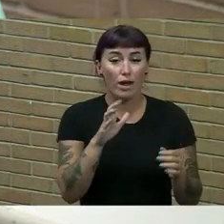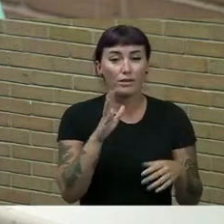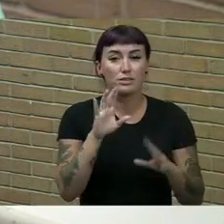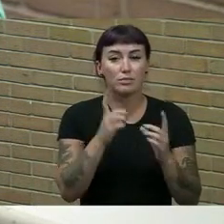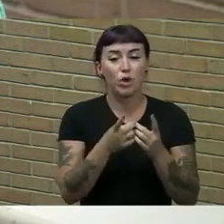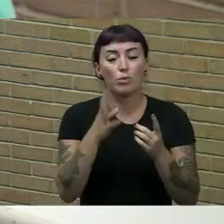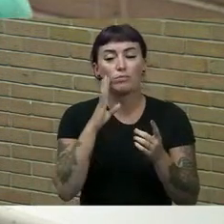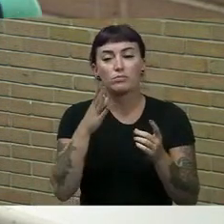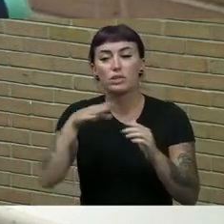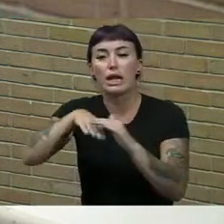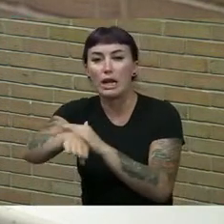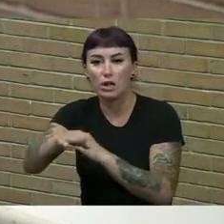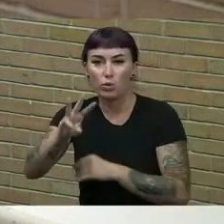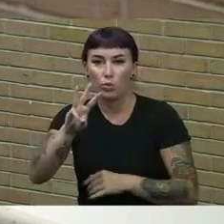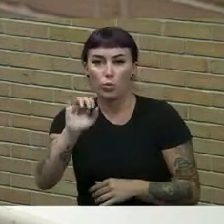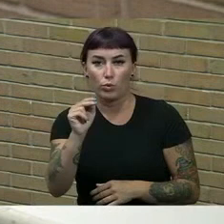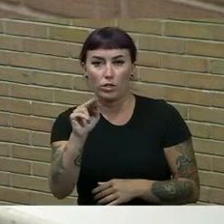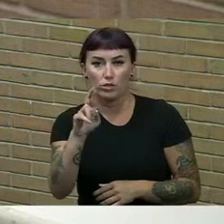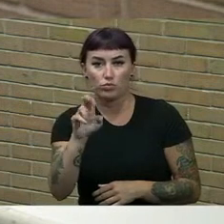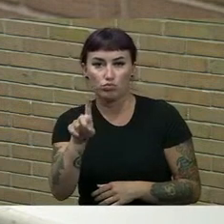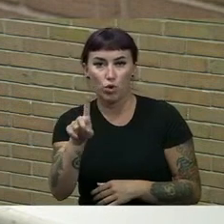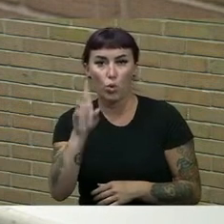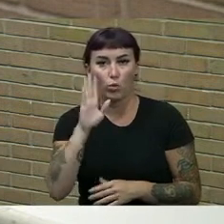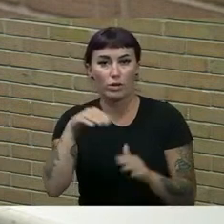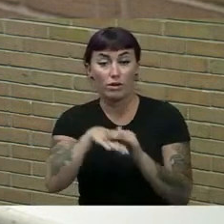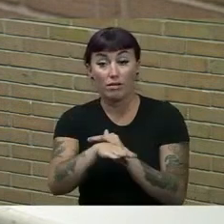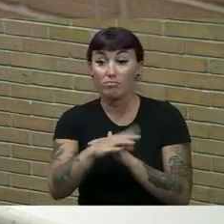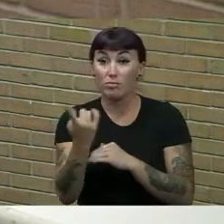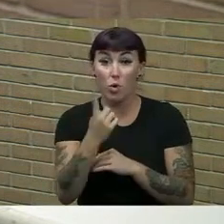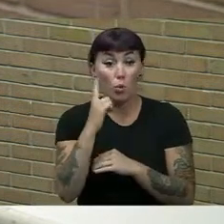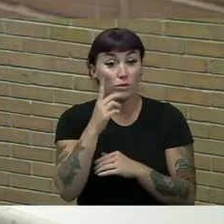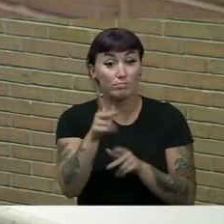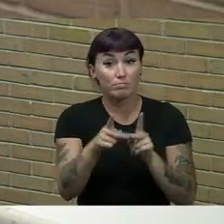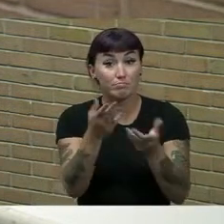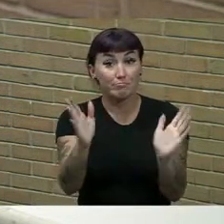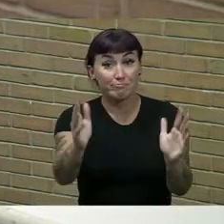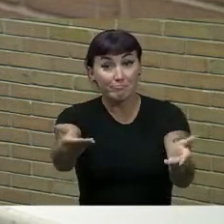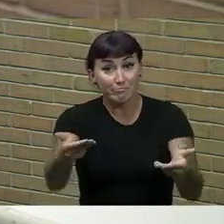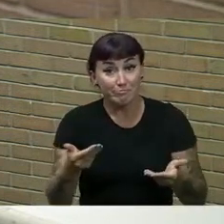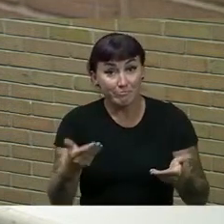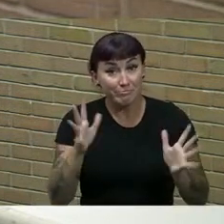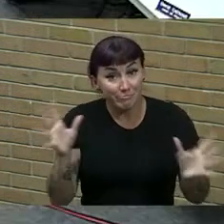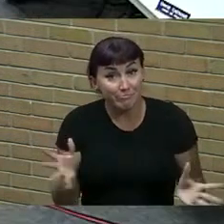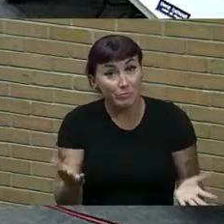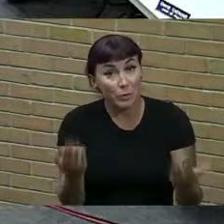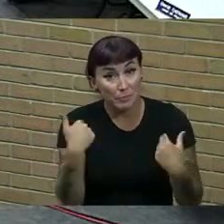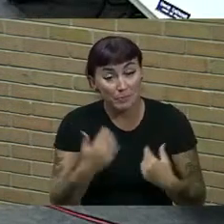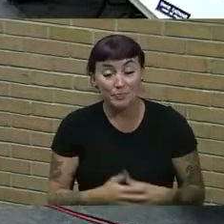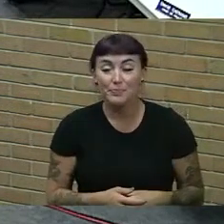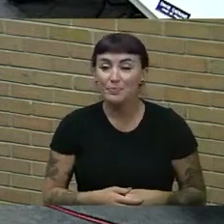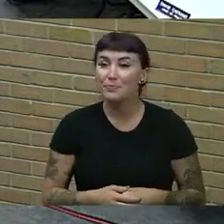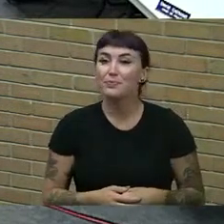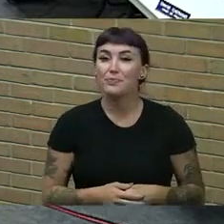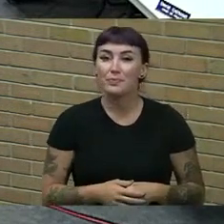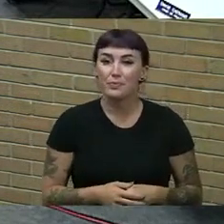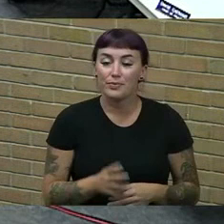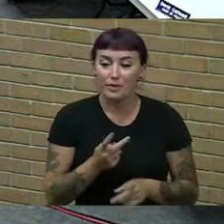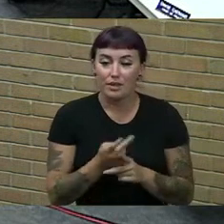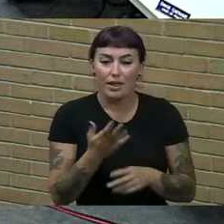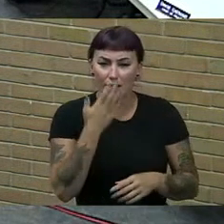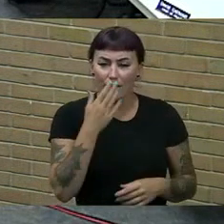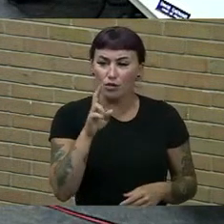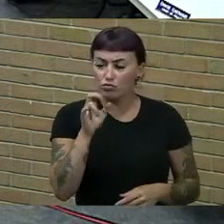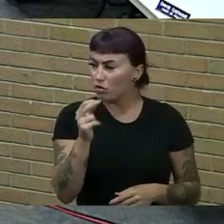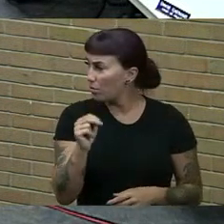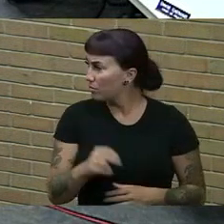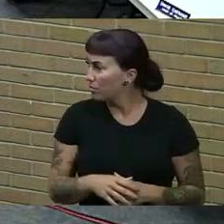Road entrance. And as always, members of the public are encouraged and invited to attend. Thanks, Robin. Just one